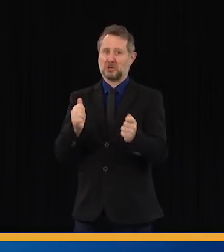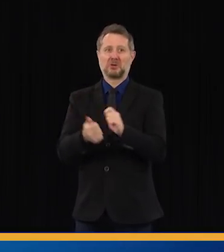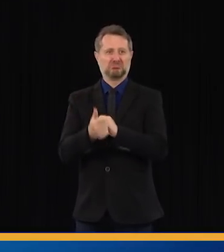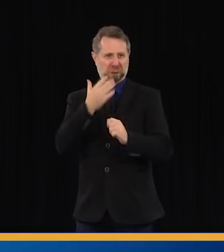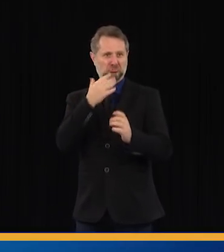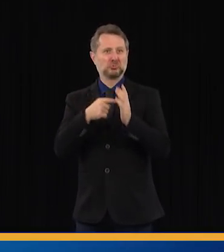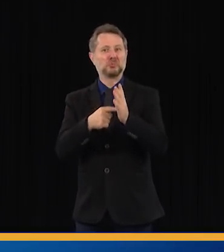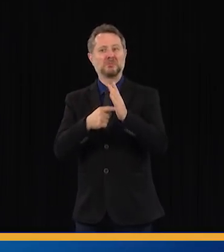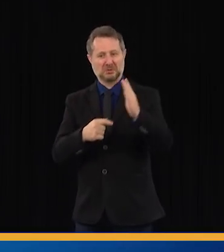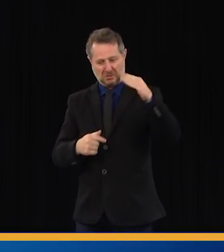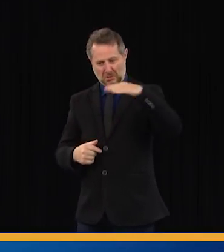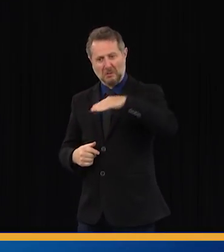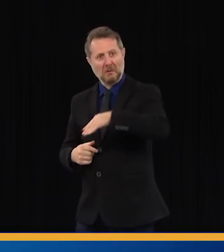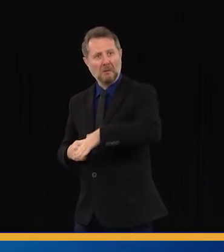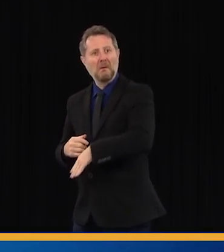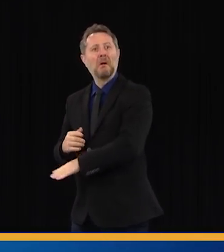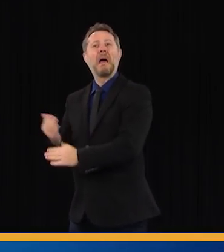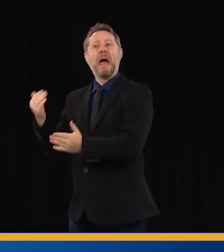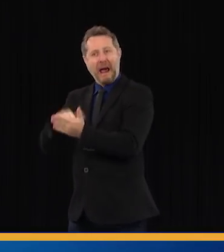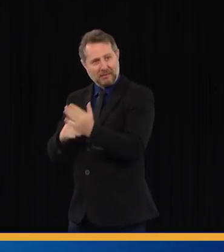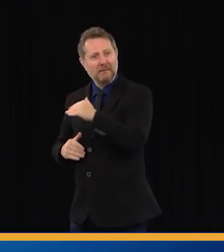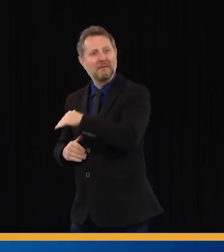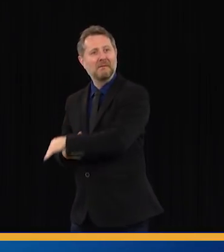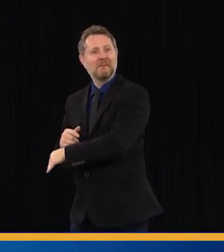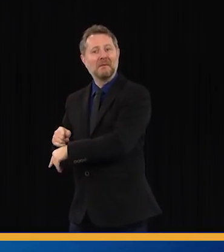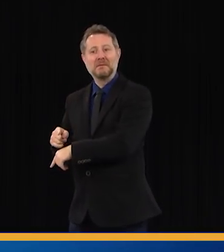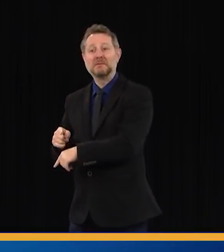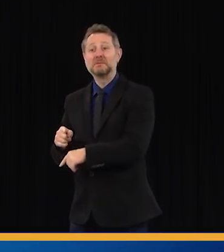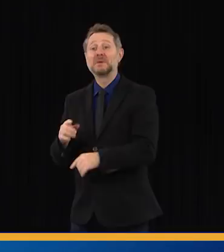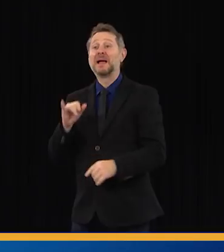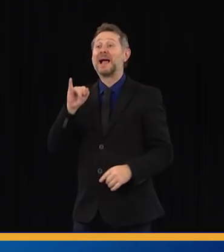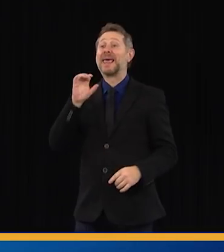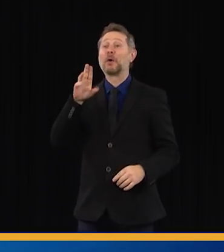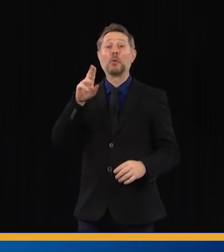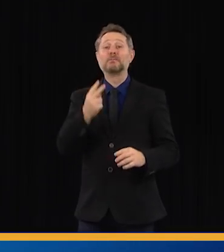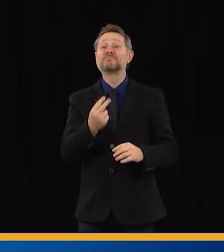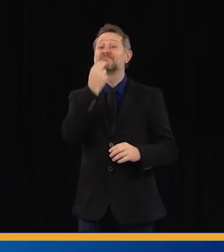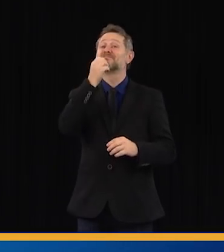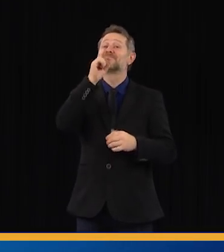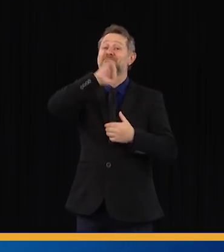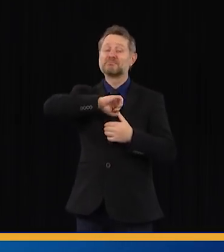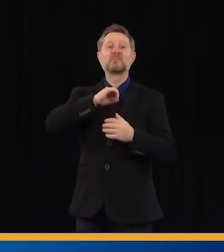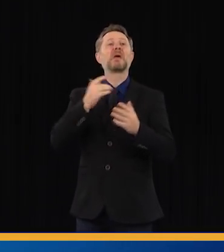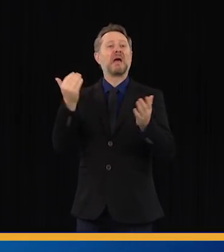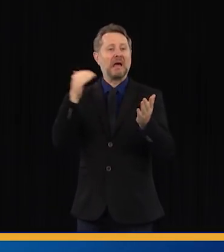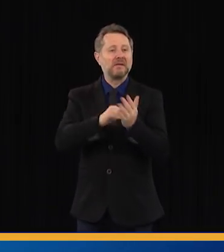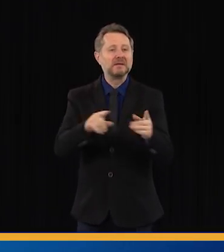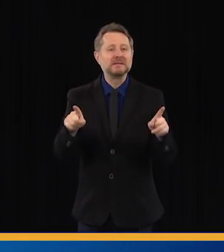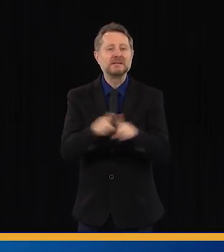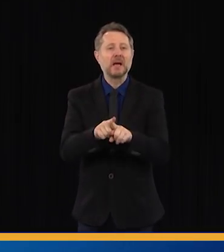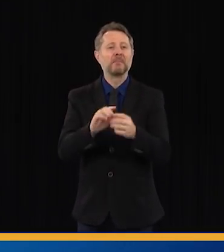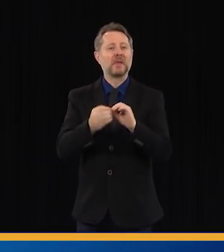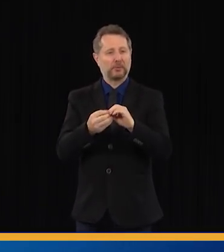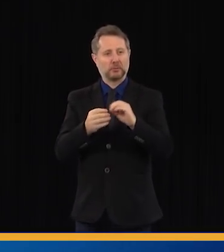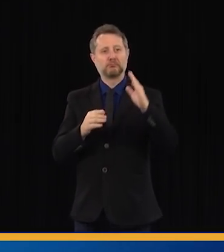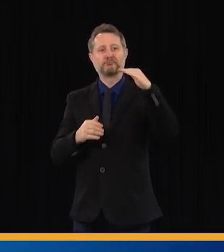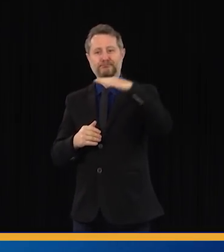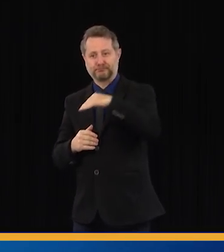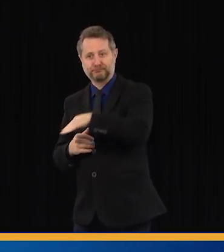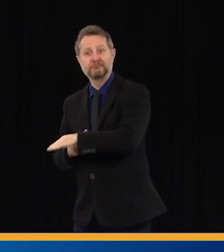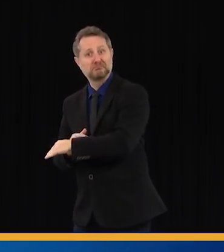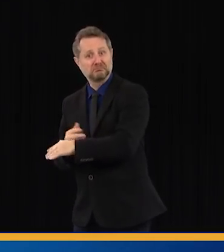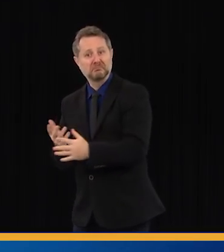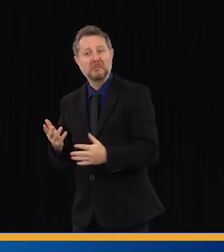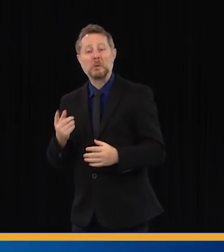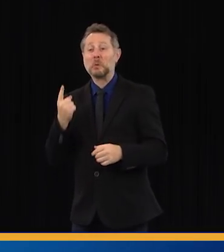again. The net change in ICU admissions is down. Again, I discount this ICU